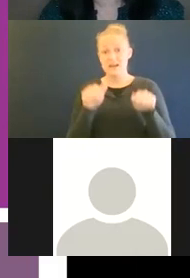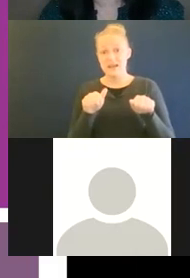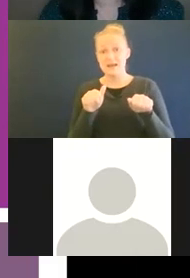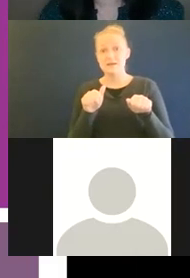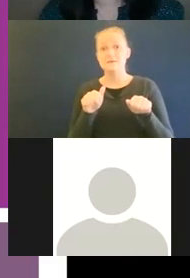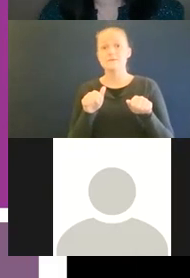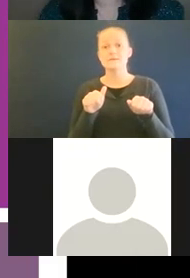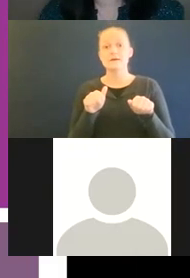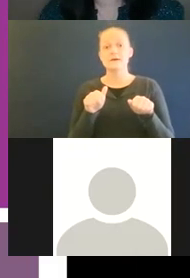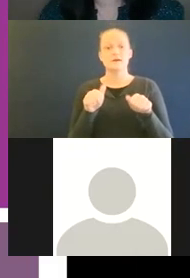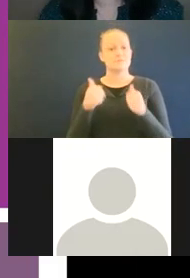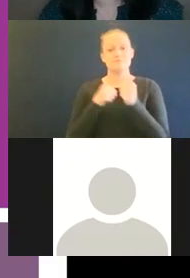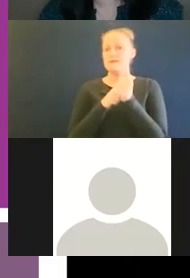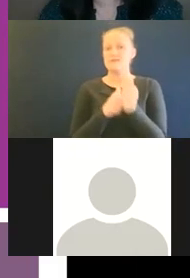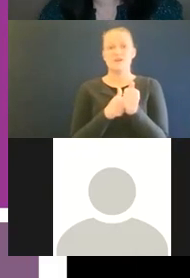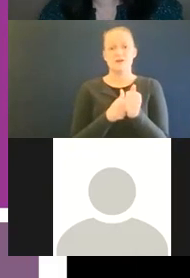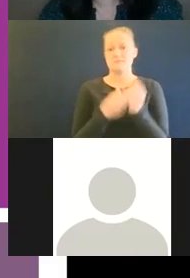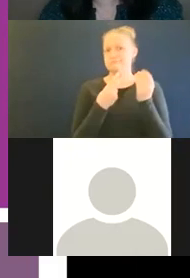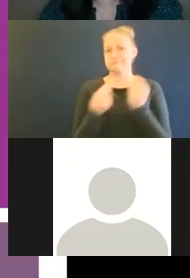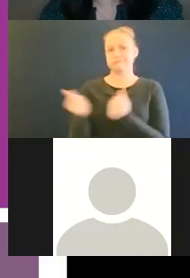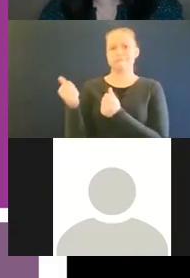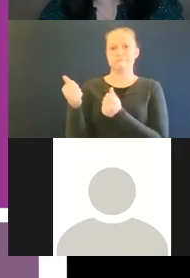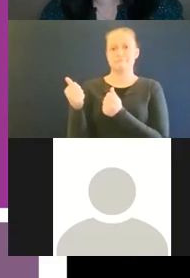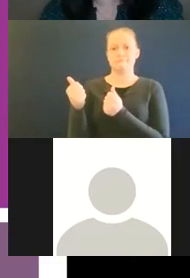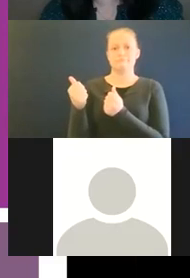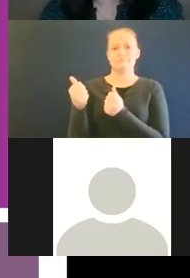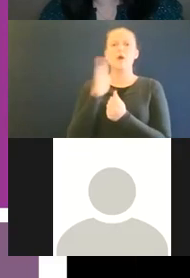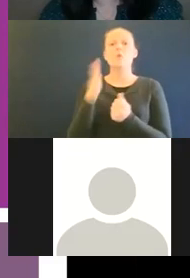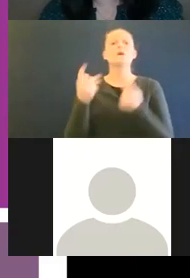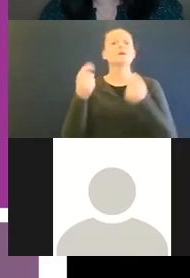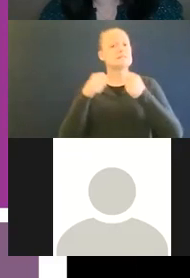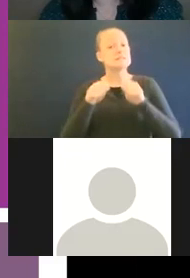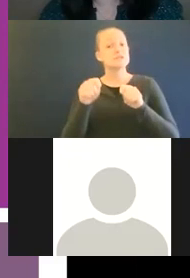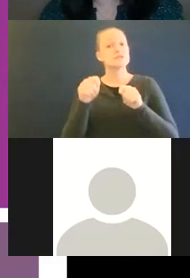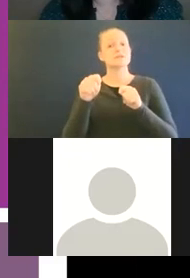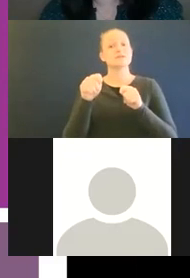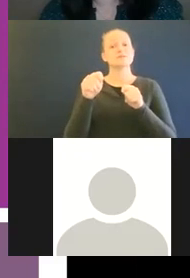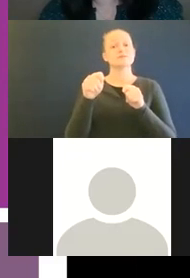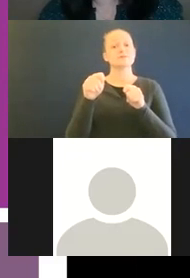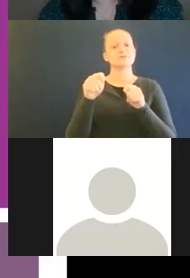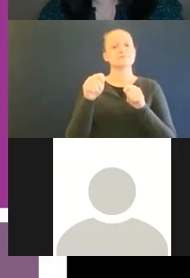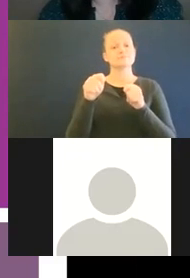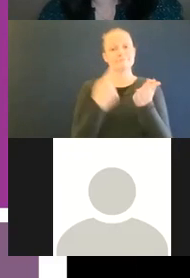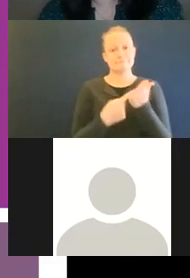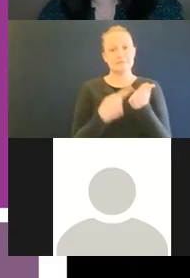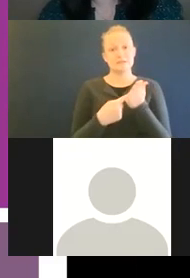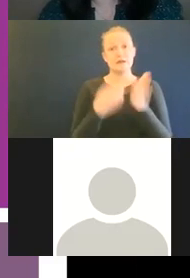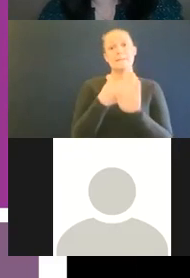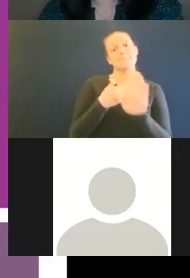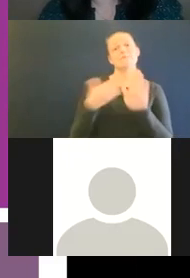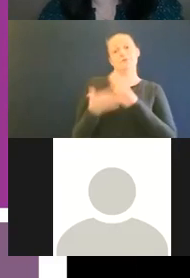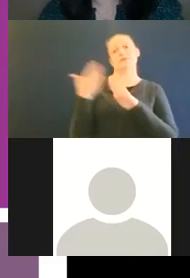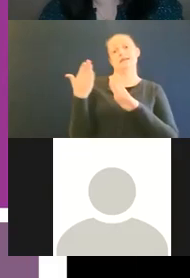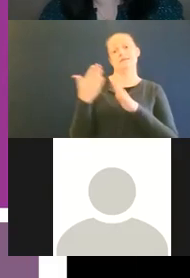keep the pace with everything, we will try to address those all at the end of our presentation.